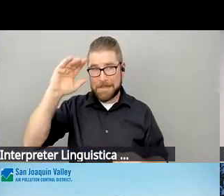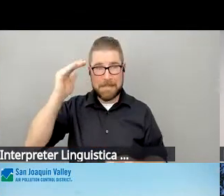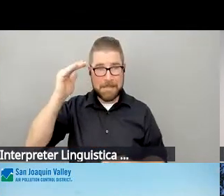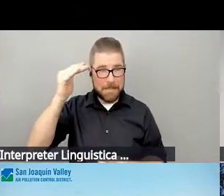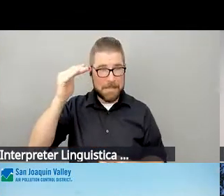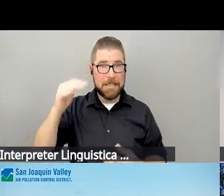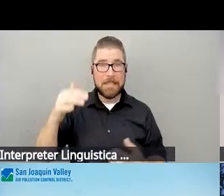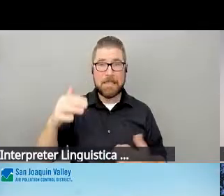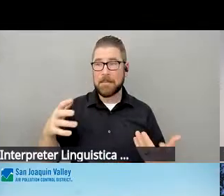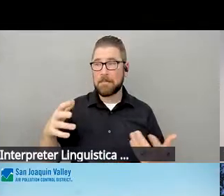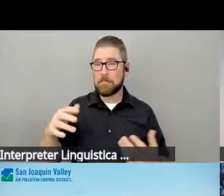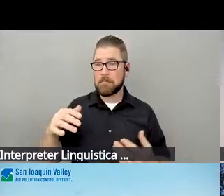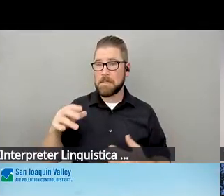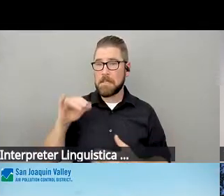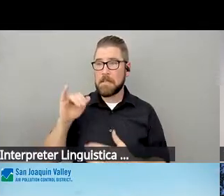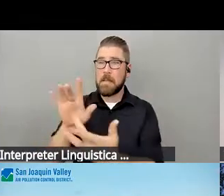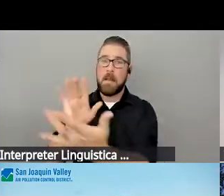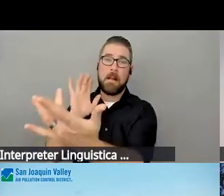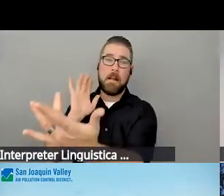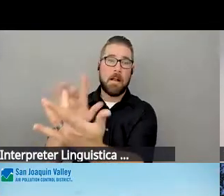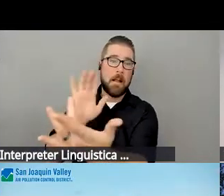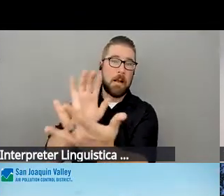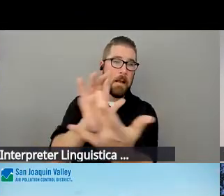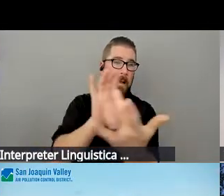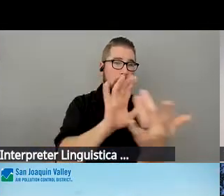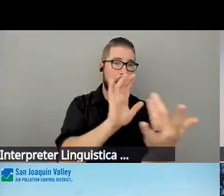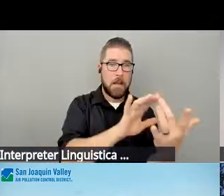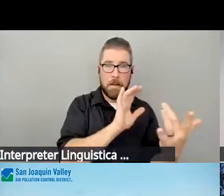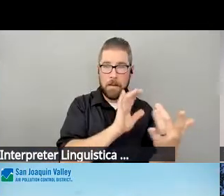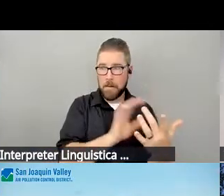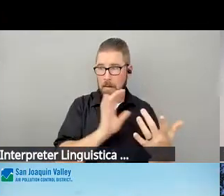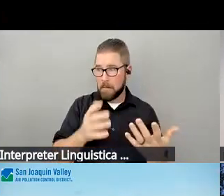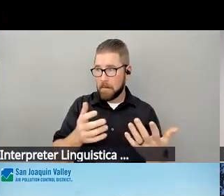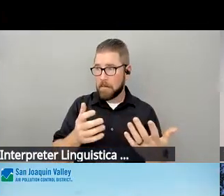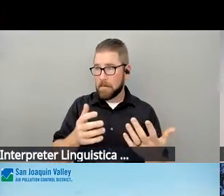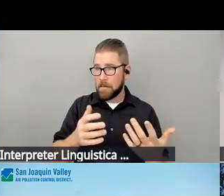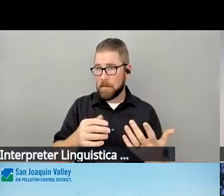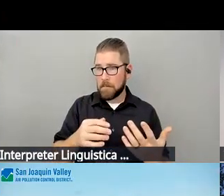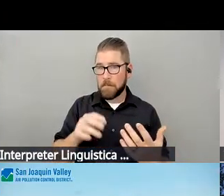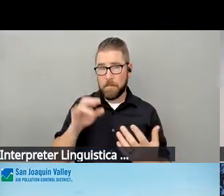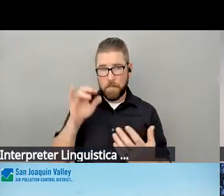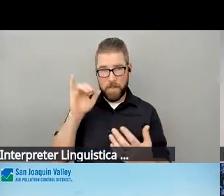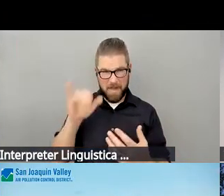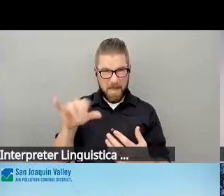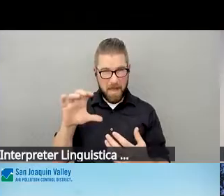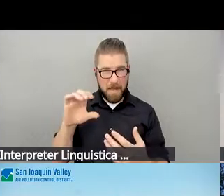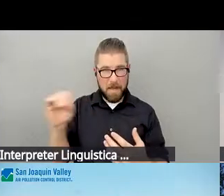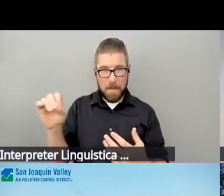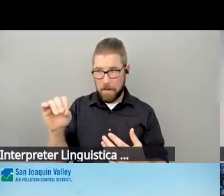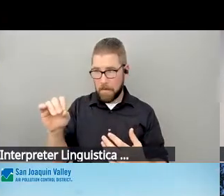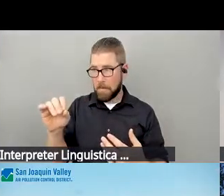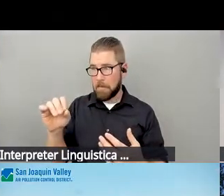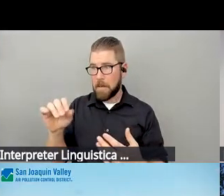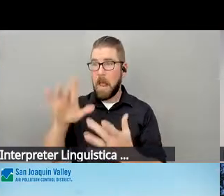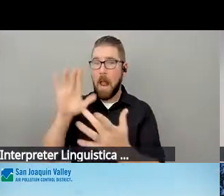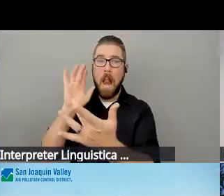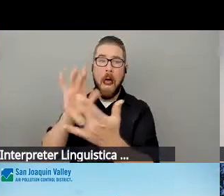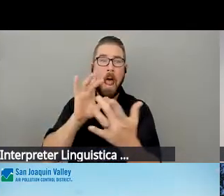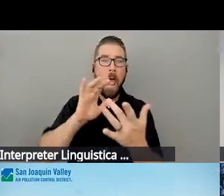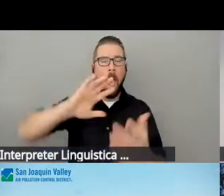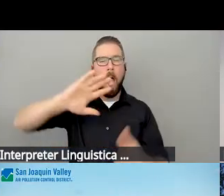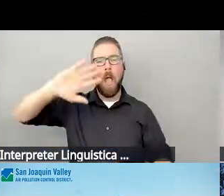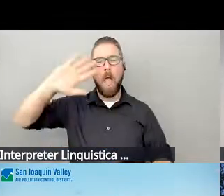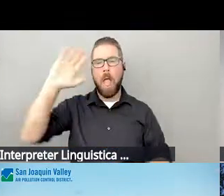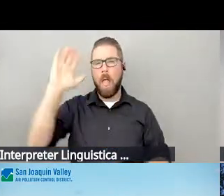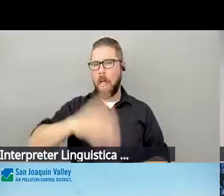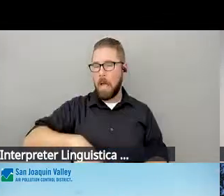that outreach there had kind of with the company had kind of slipped down, and then now there's